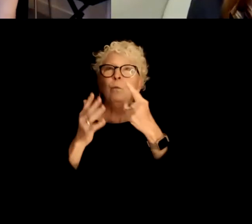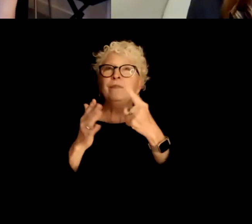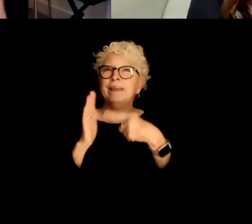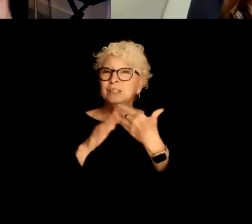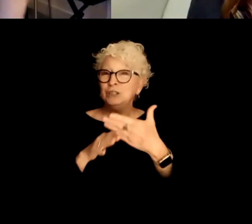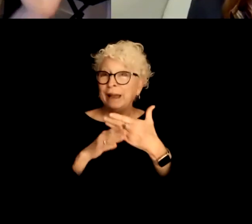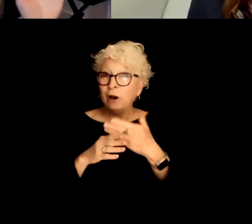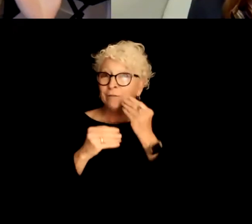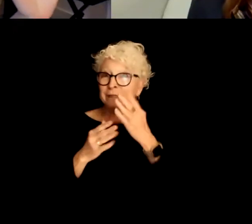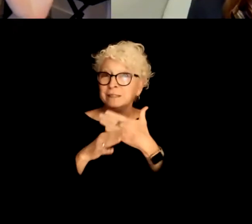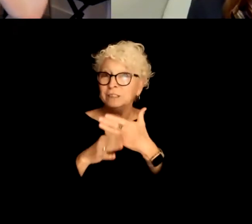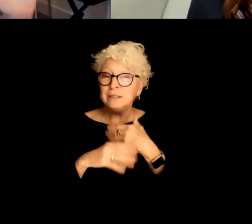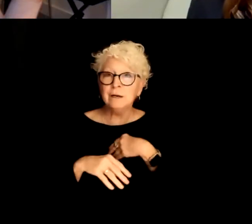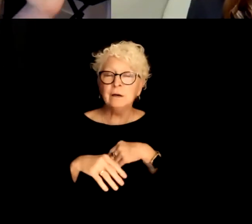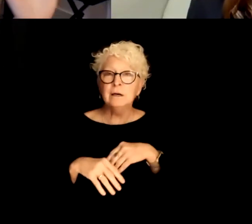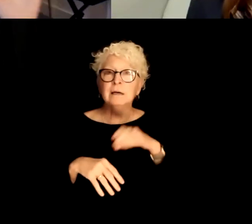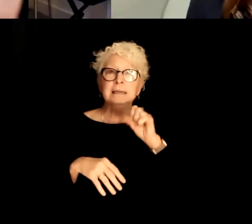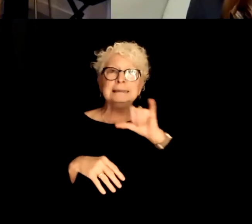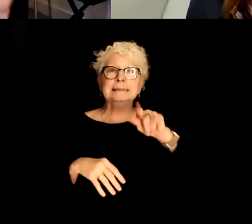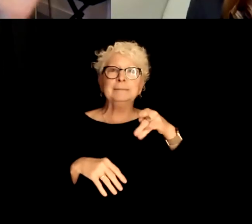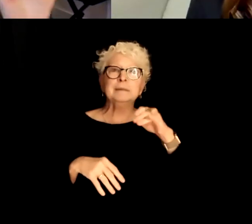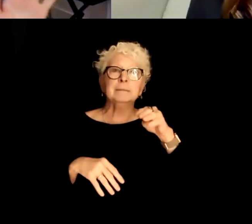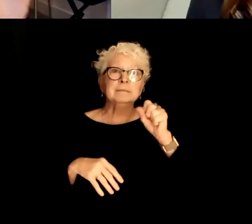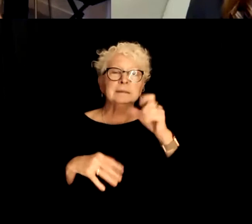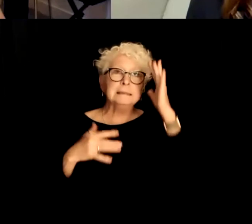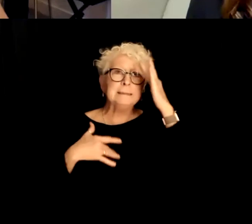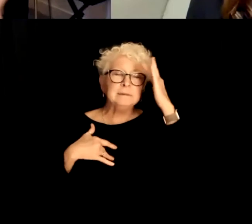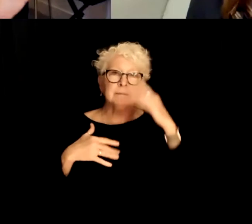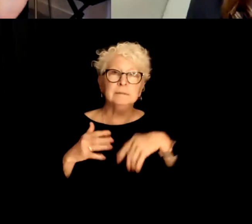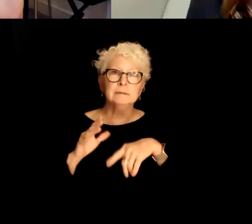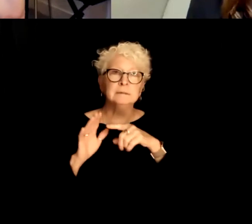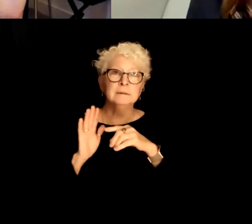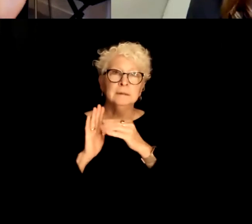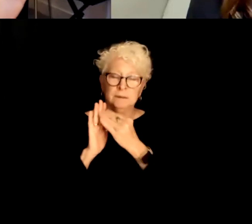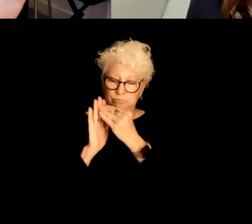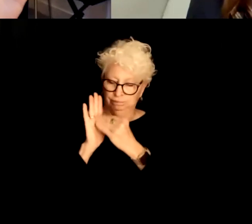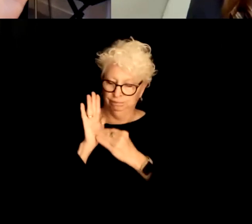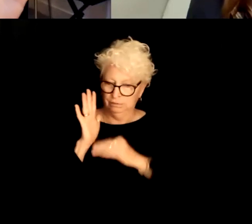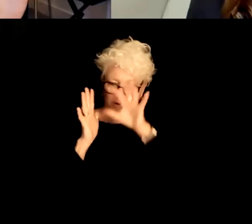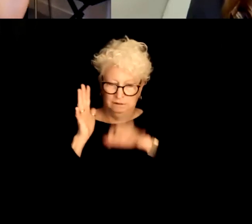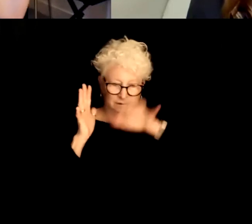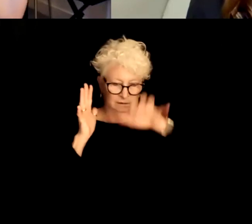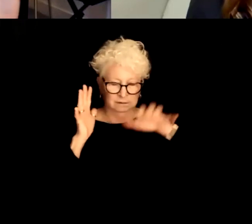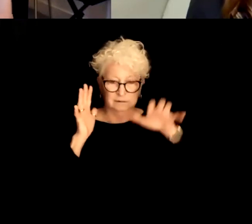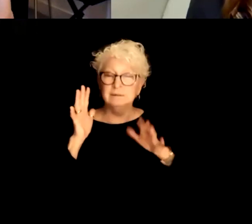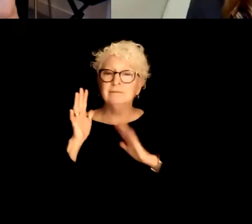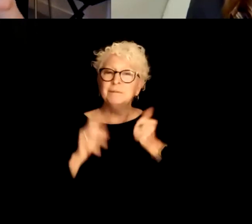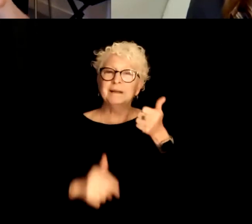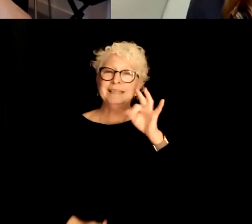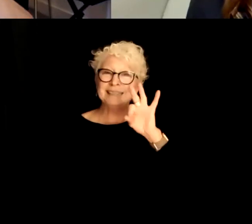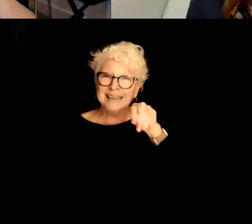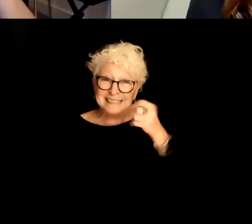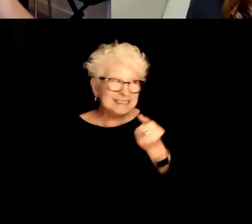that have been recorded in the 90s, in the aughties around, ME/CFS, and it is like